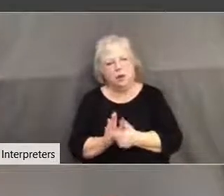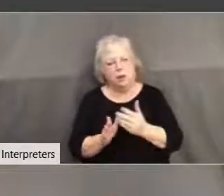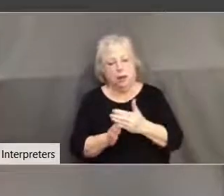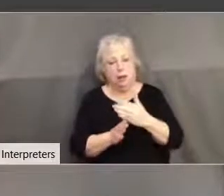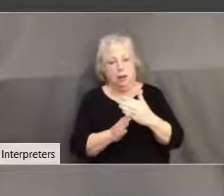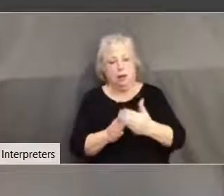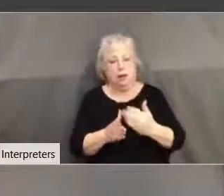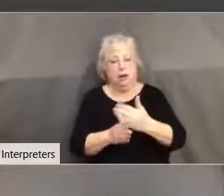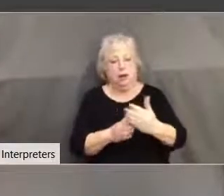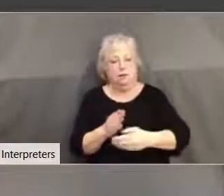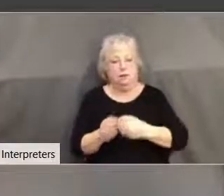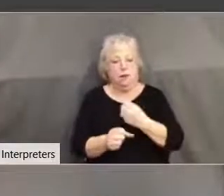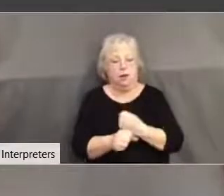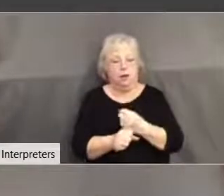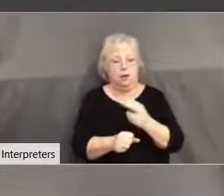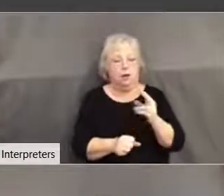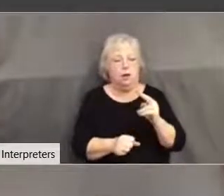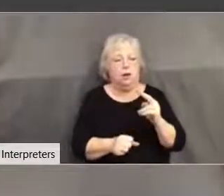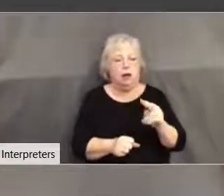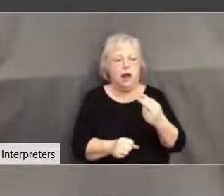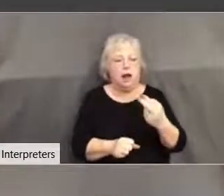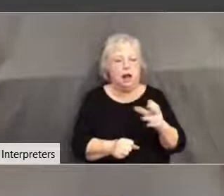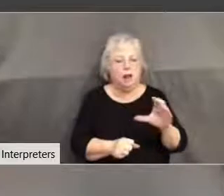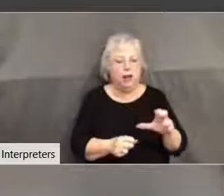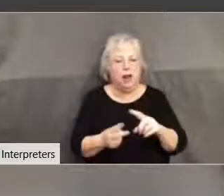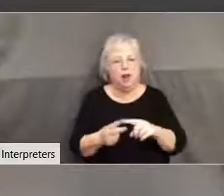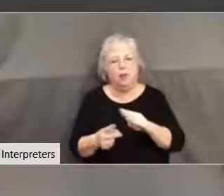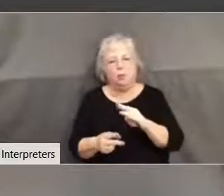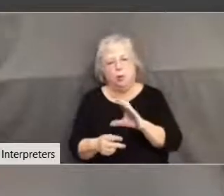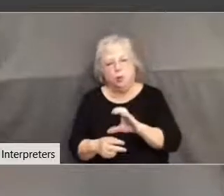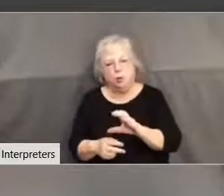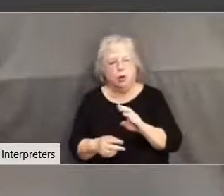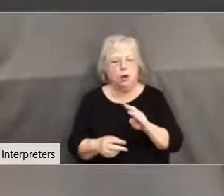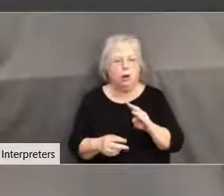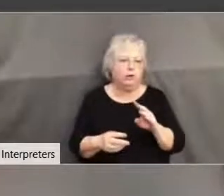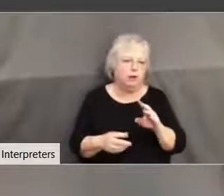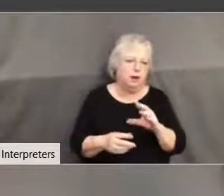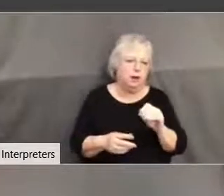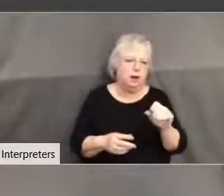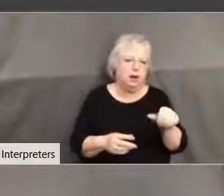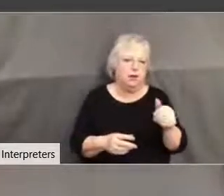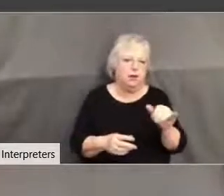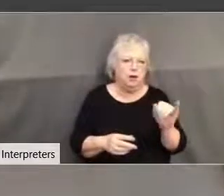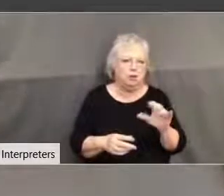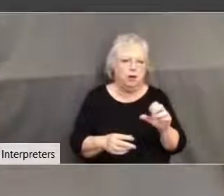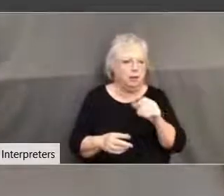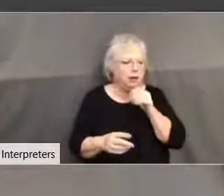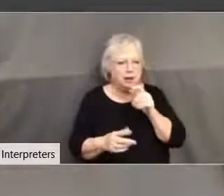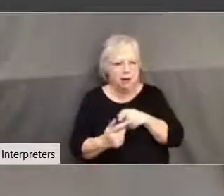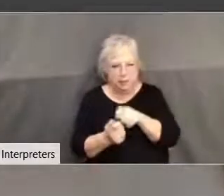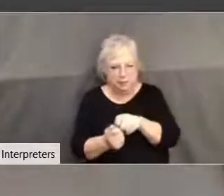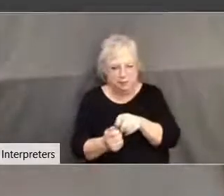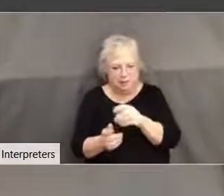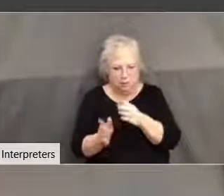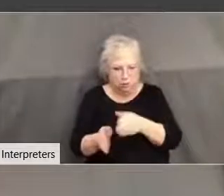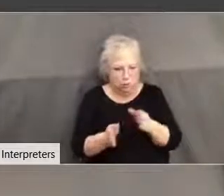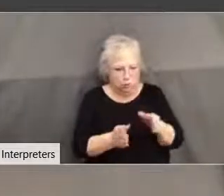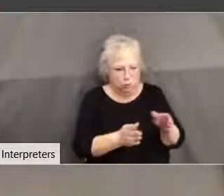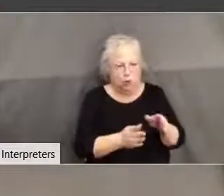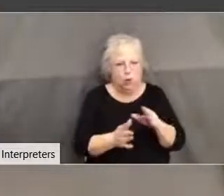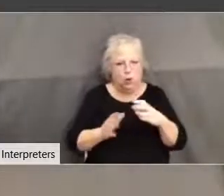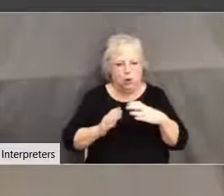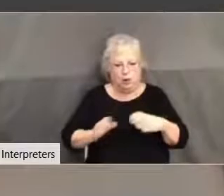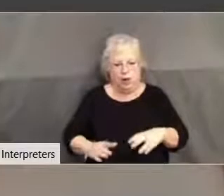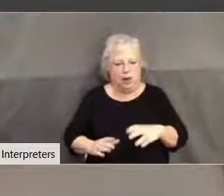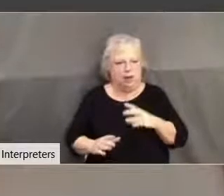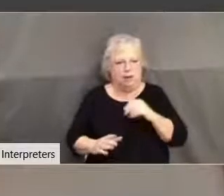United Healthcare and Blue Cross insurance companies, and it's not client-specific, so it's not specific to the city of Little Rock or